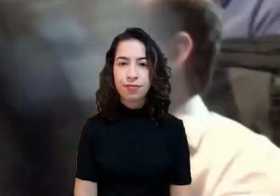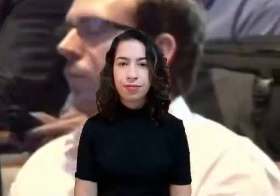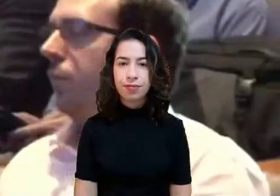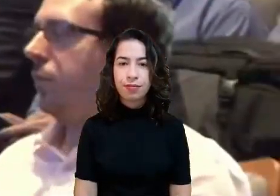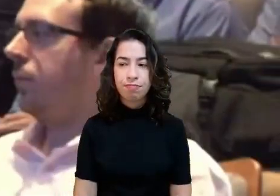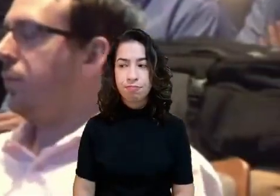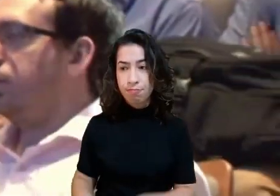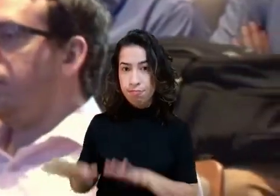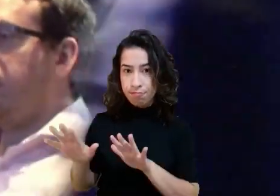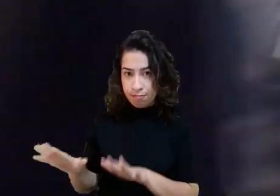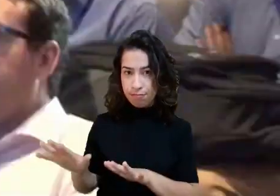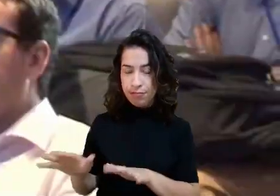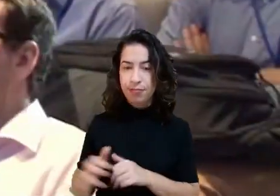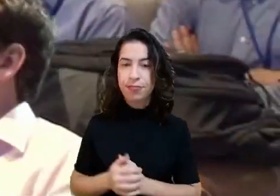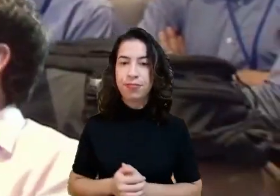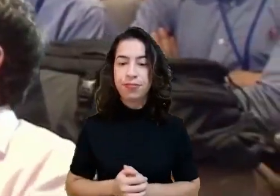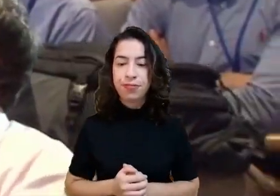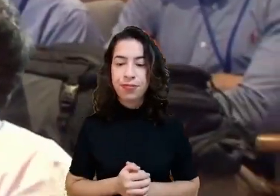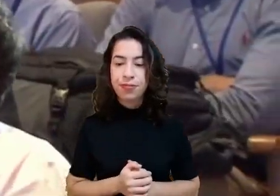Thank you, you can stay.